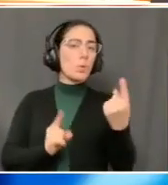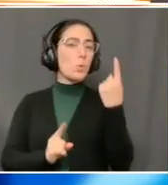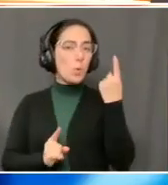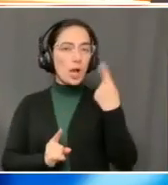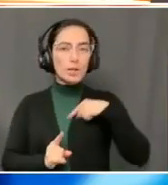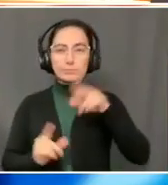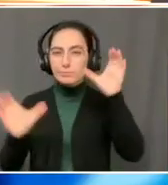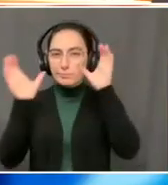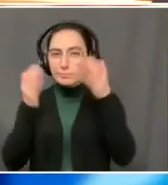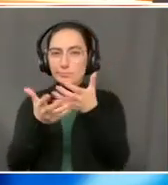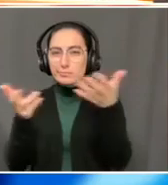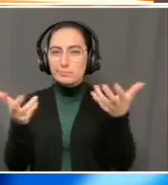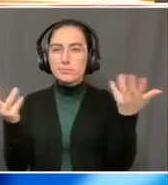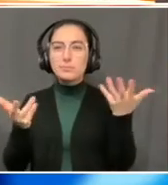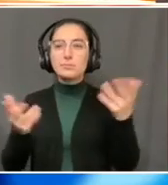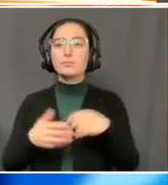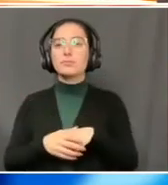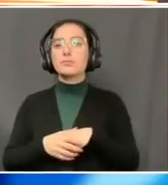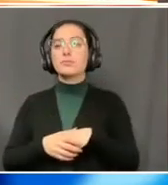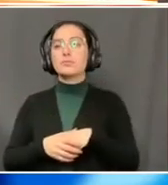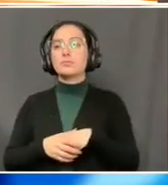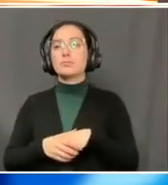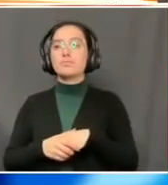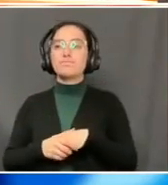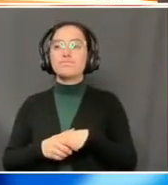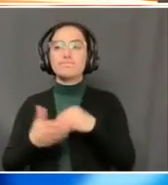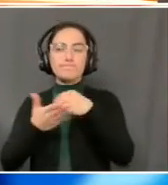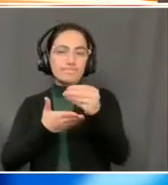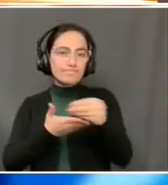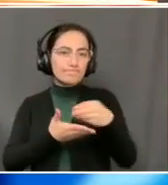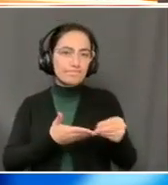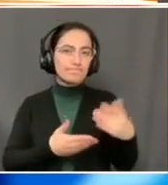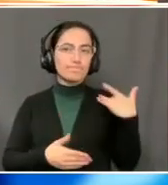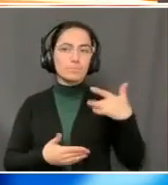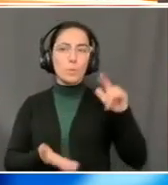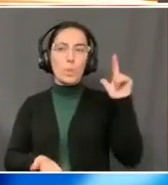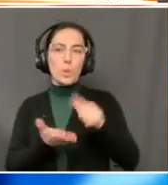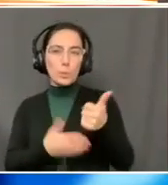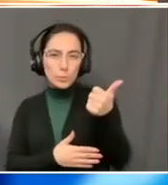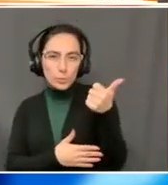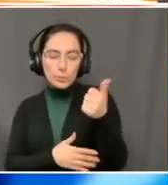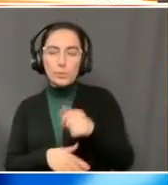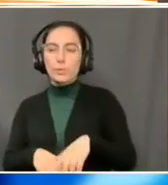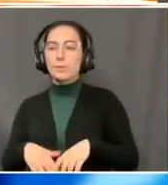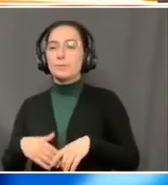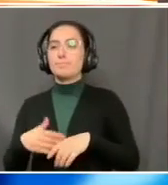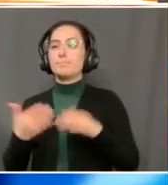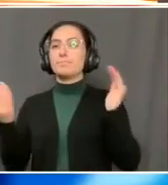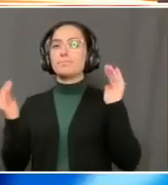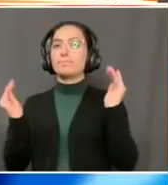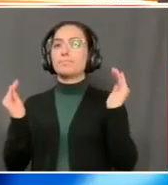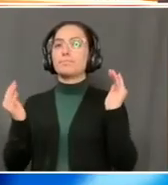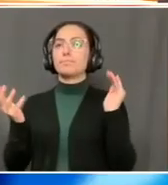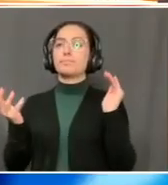lot, and because the expenditures are usually lower than what's